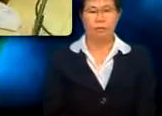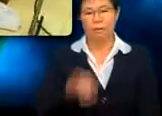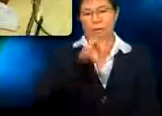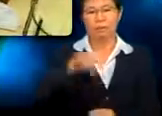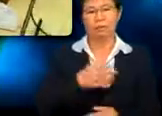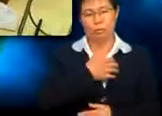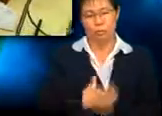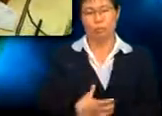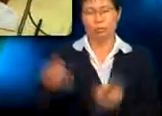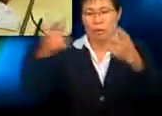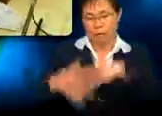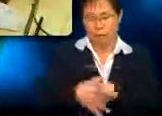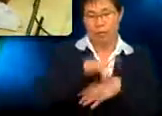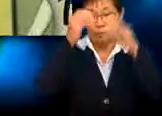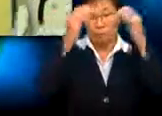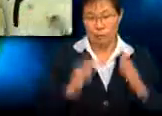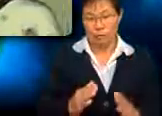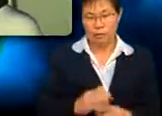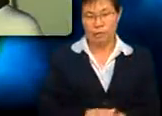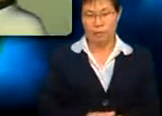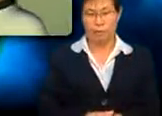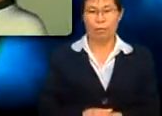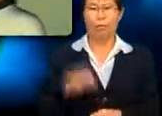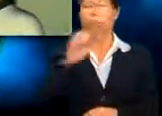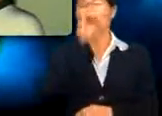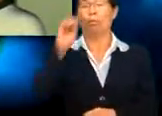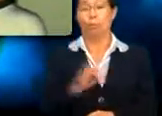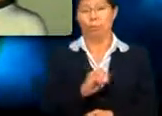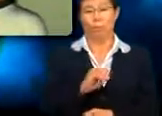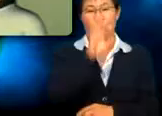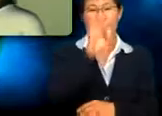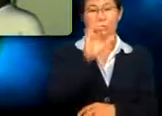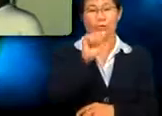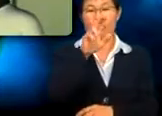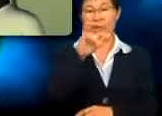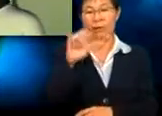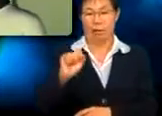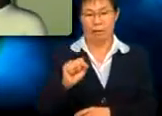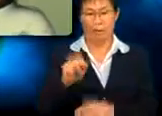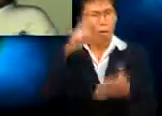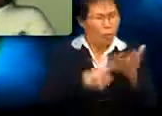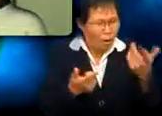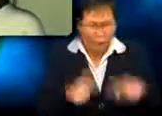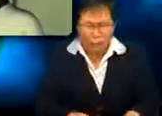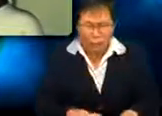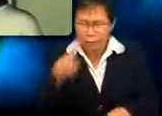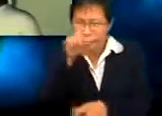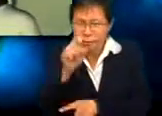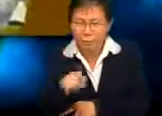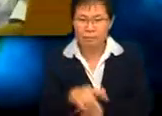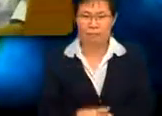I just wish you had come earlier, Professor. Oh, Farid. What